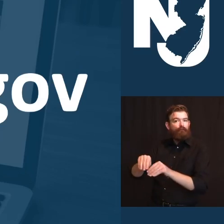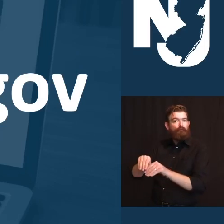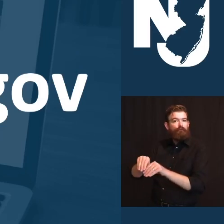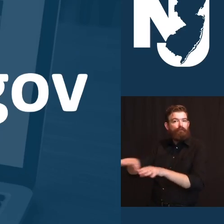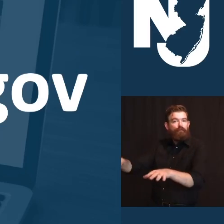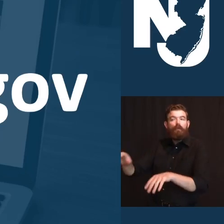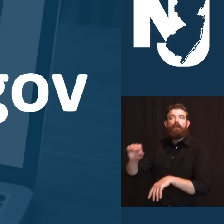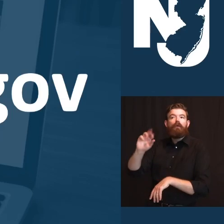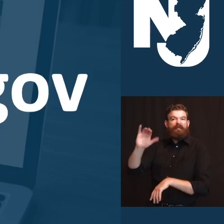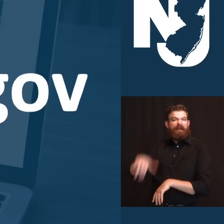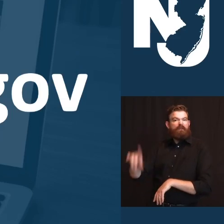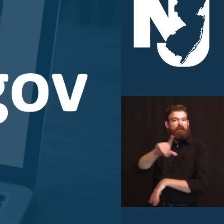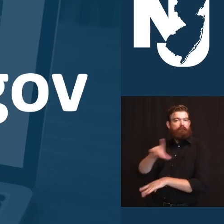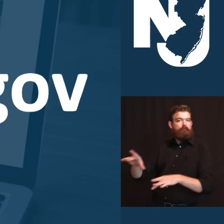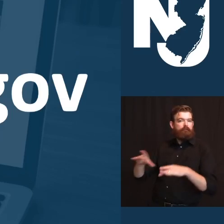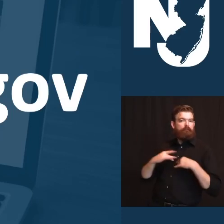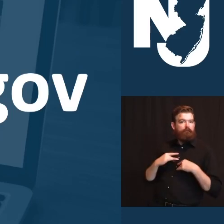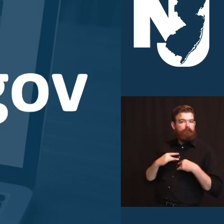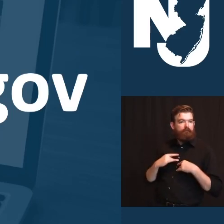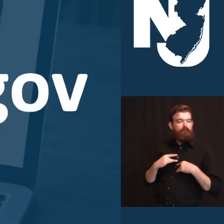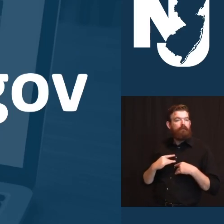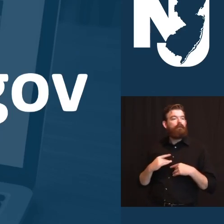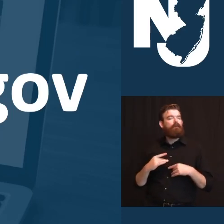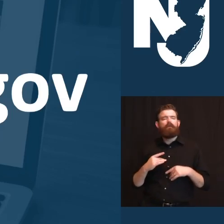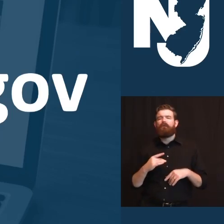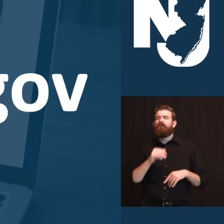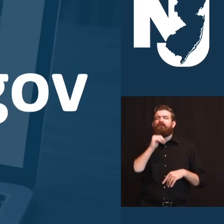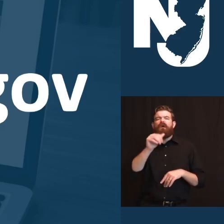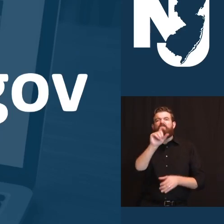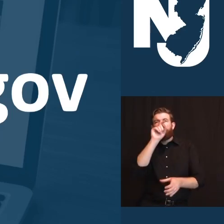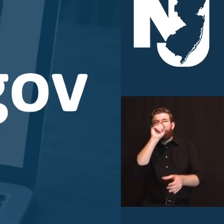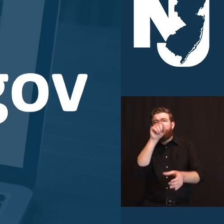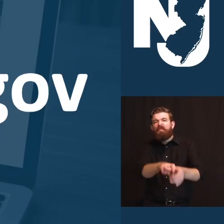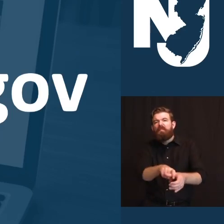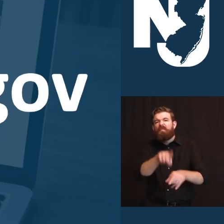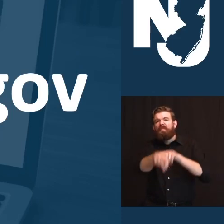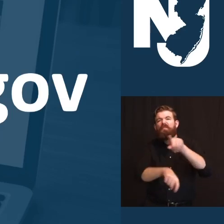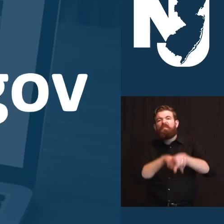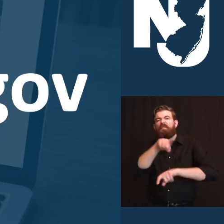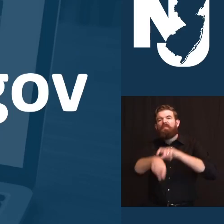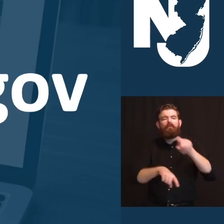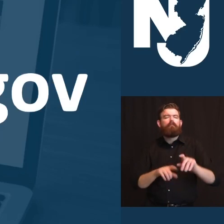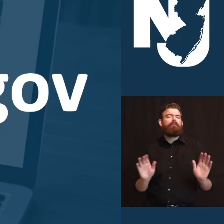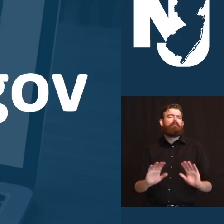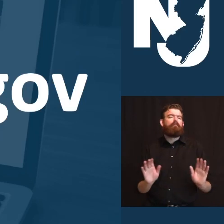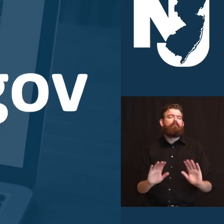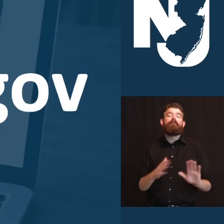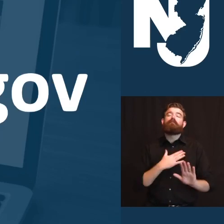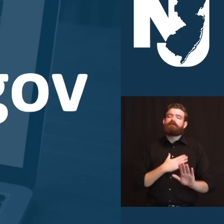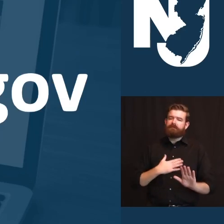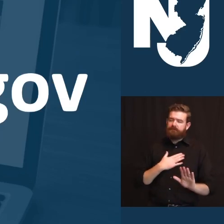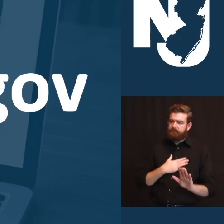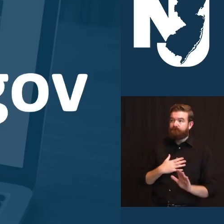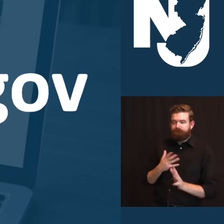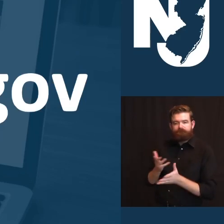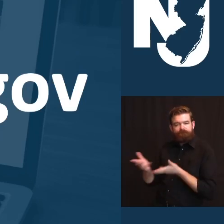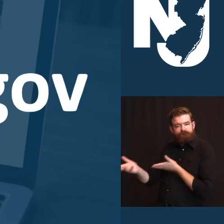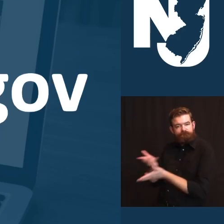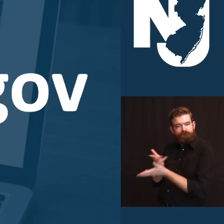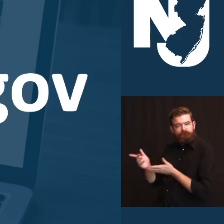The other half is you folks, so please take the call. Please cooperate, and please remember, while we do not ever condone